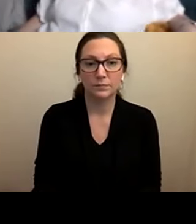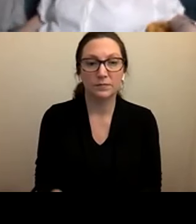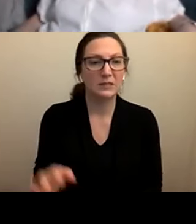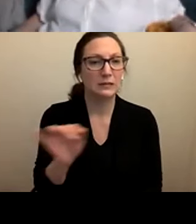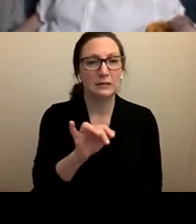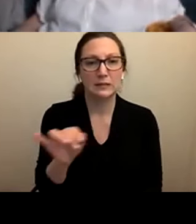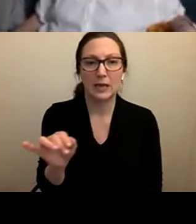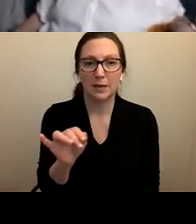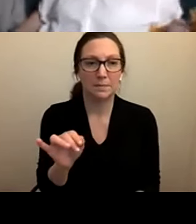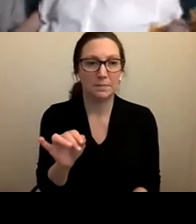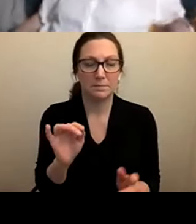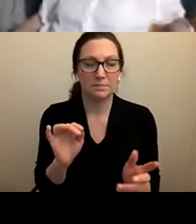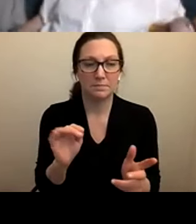period.